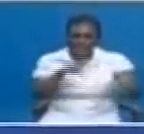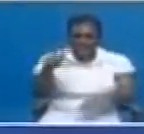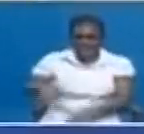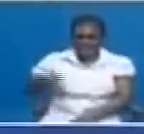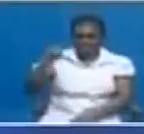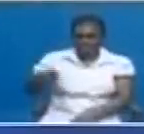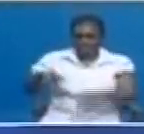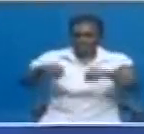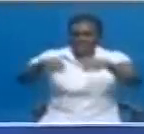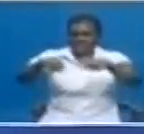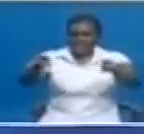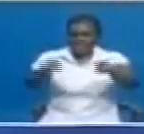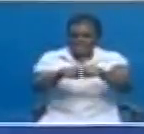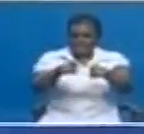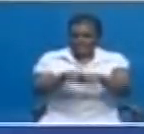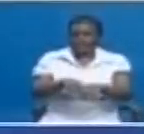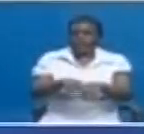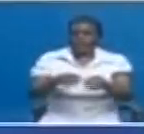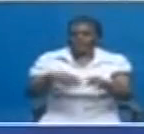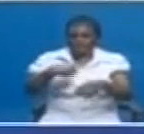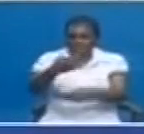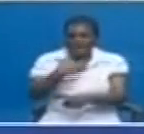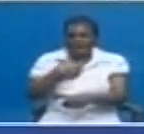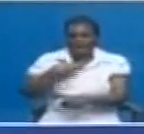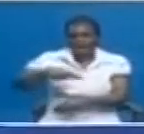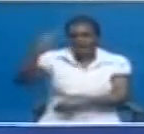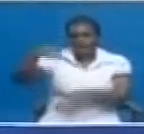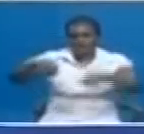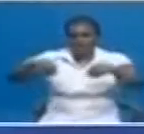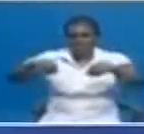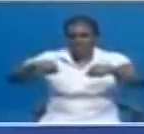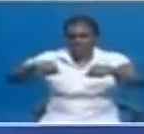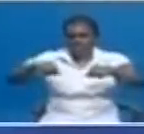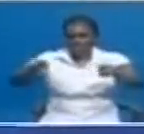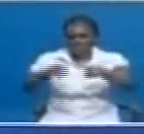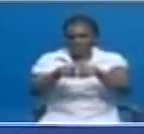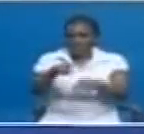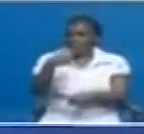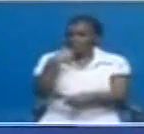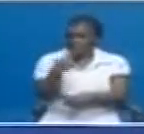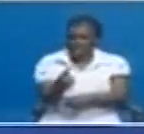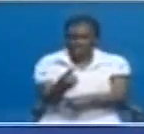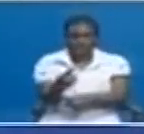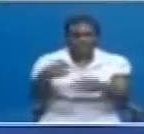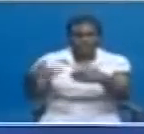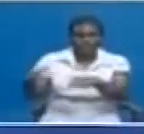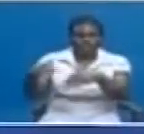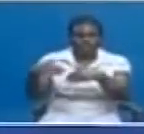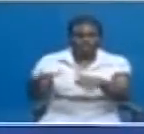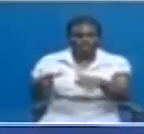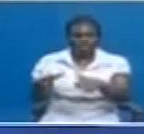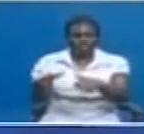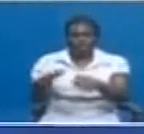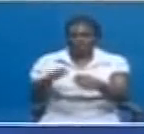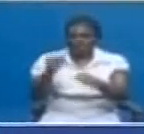storage facilities and guarantee a constant supply of high quality fodder. Unlike hay and silage, which lose their nutritive